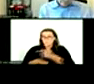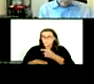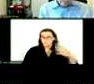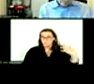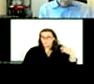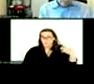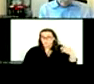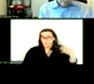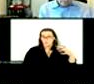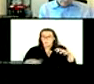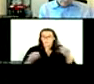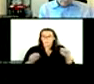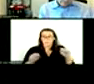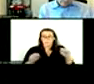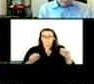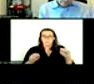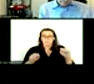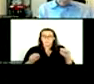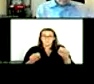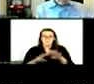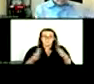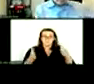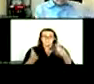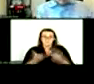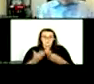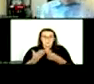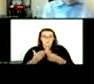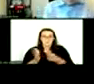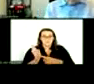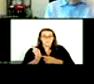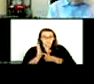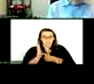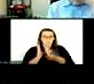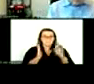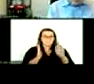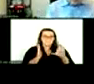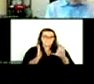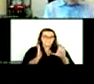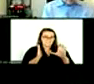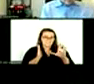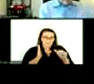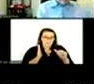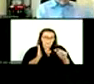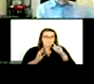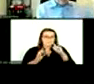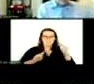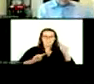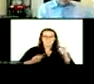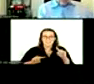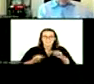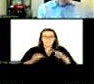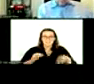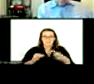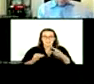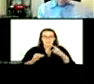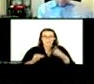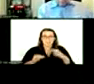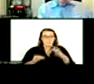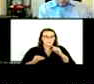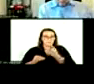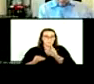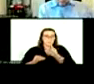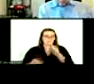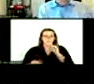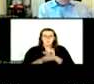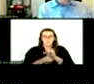a hearing requiring DCRA's attendance about a major effort of the agency. And so we're